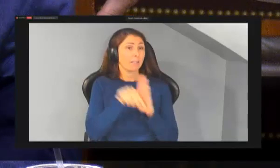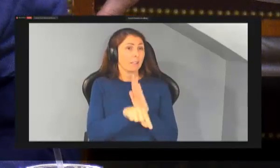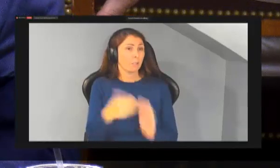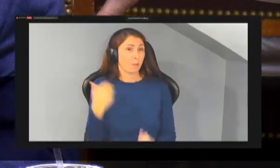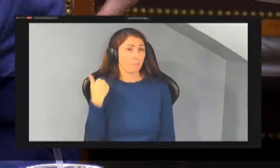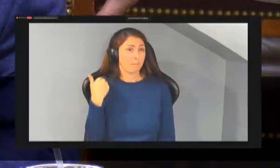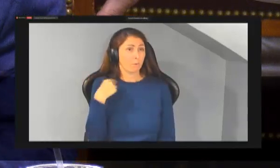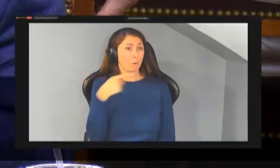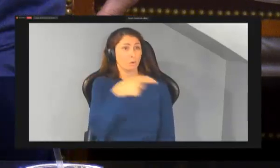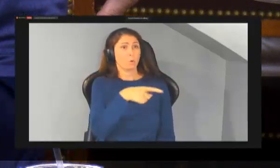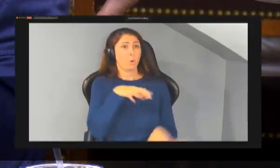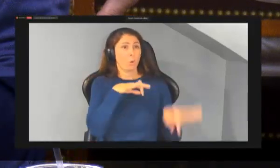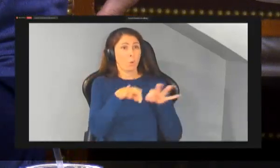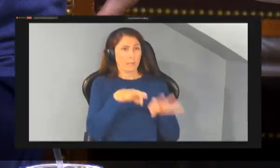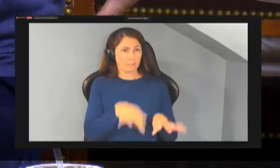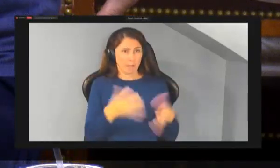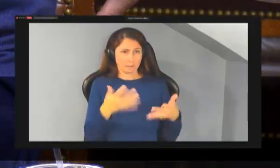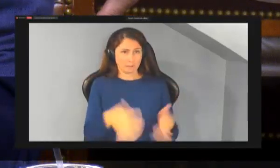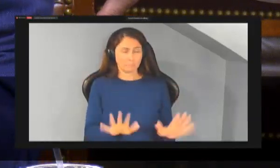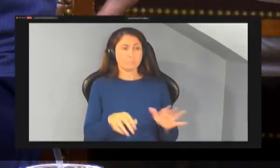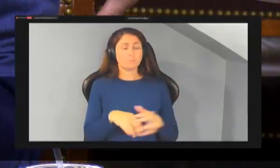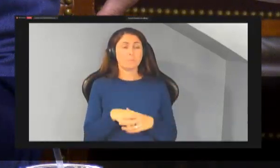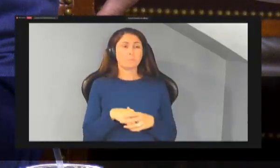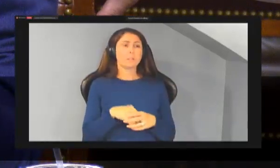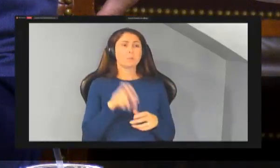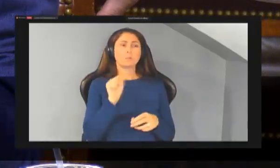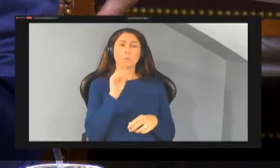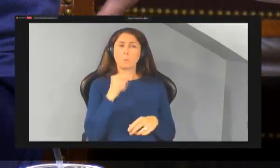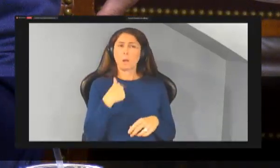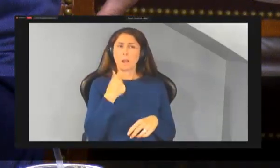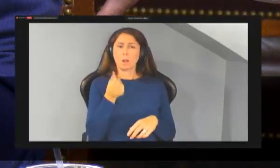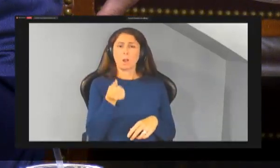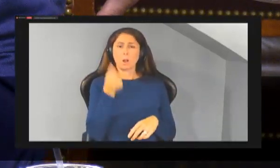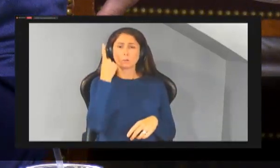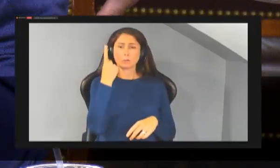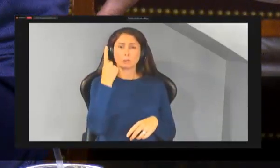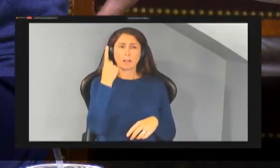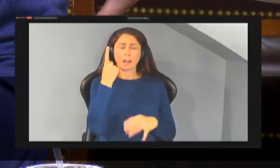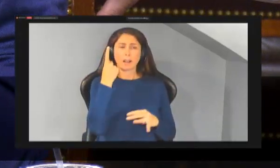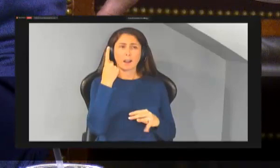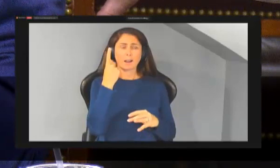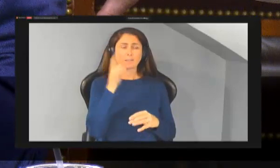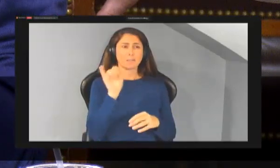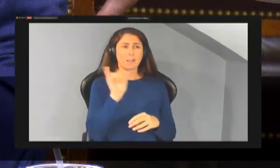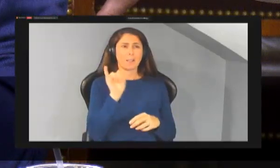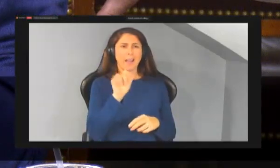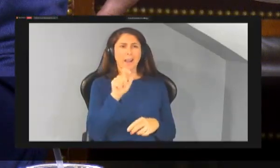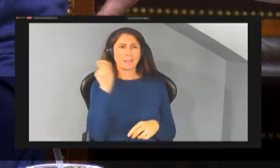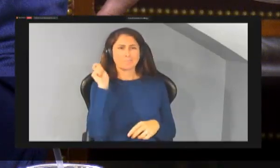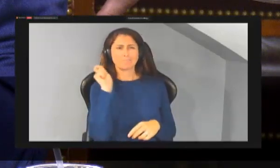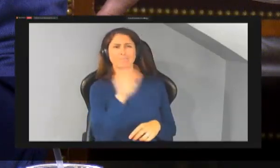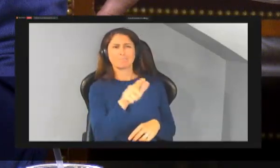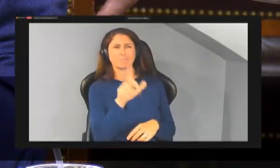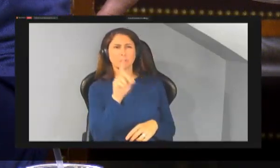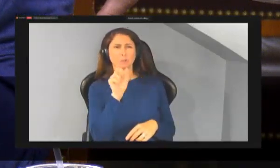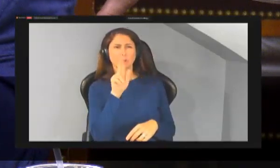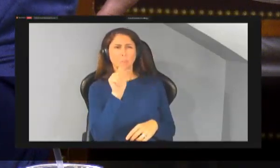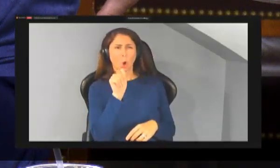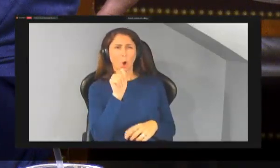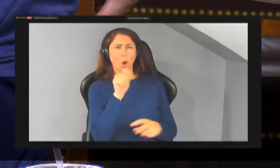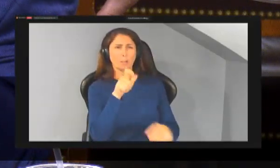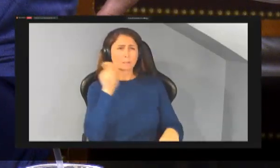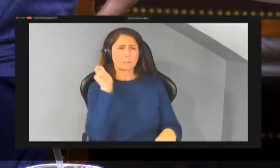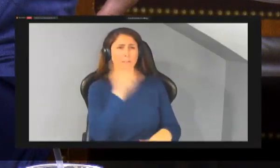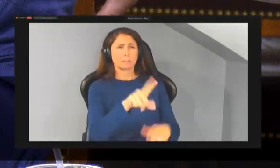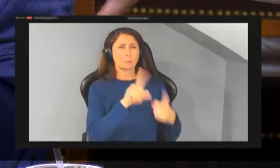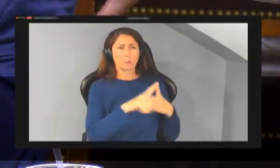to some degree. But so I understand that would be like a dart to knock the animal out. Mm-hmm. Then they would come